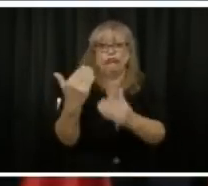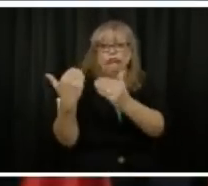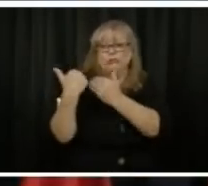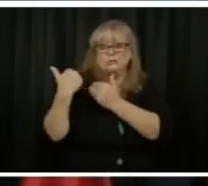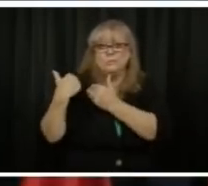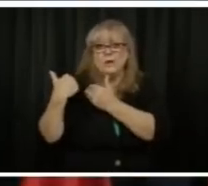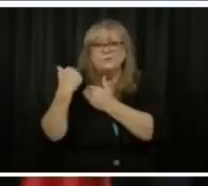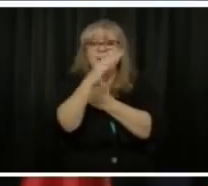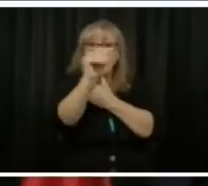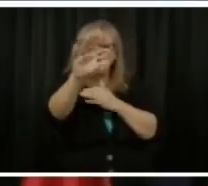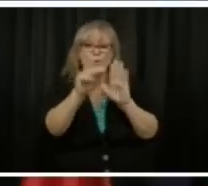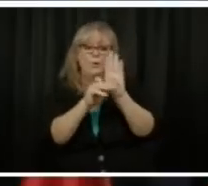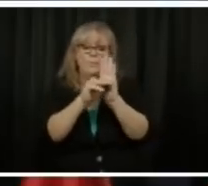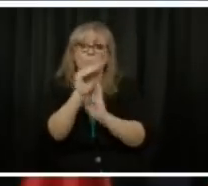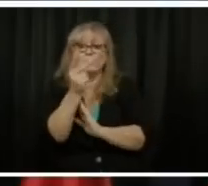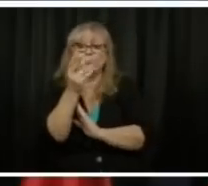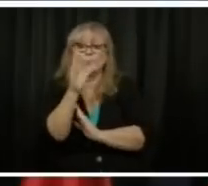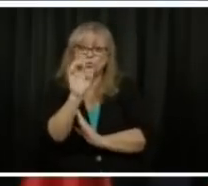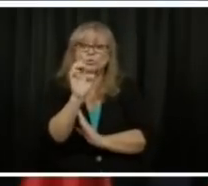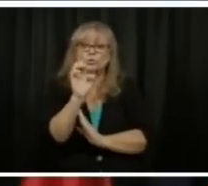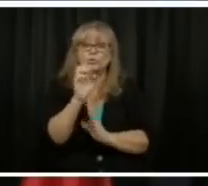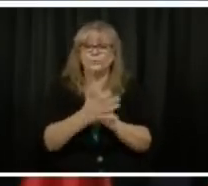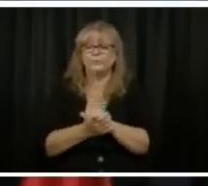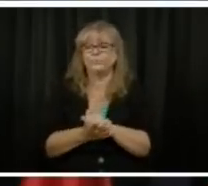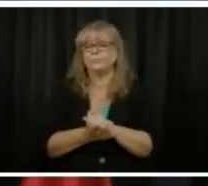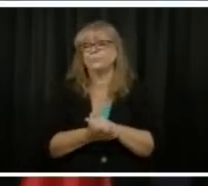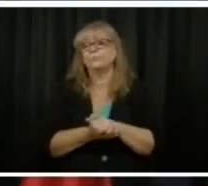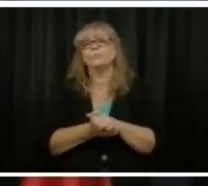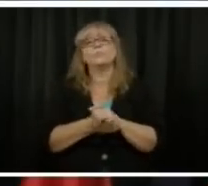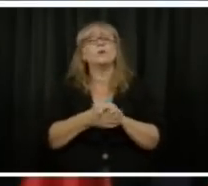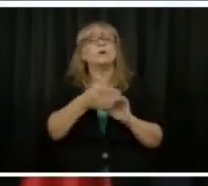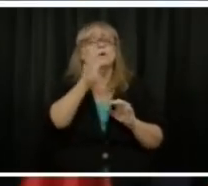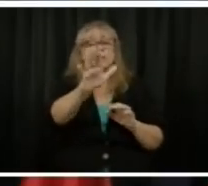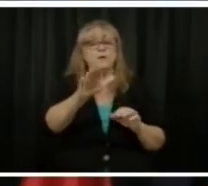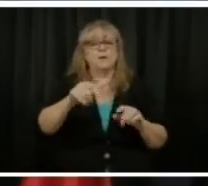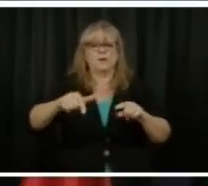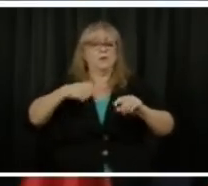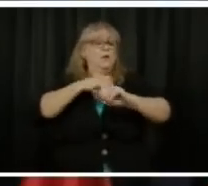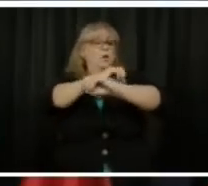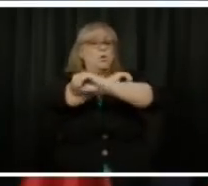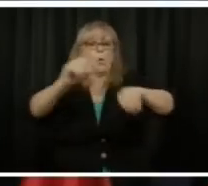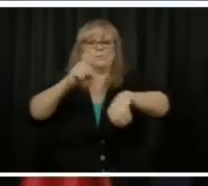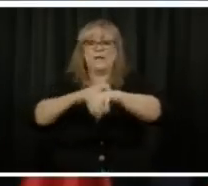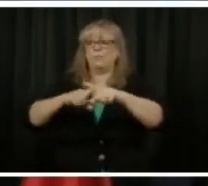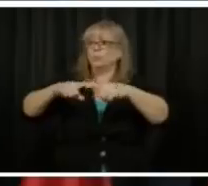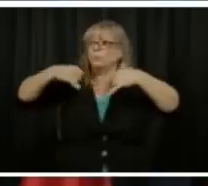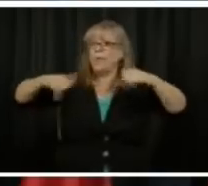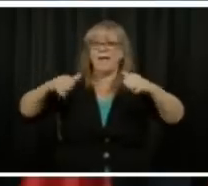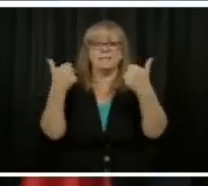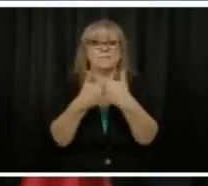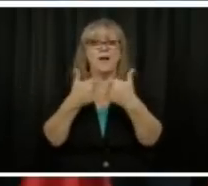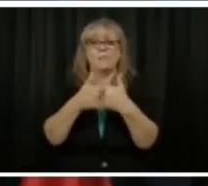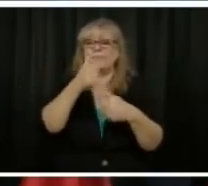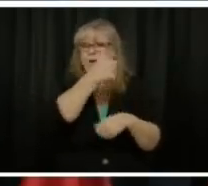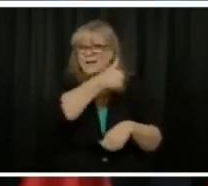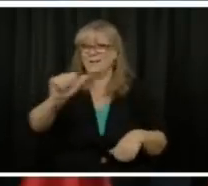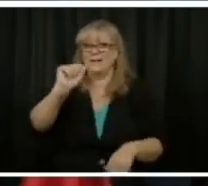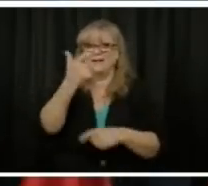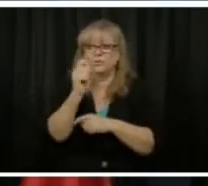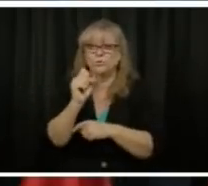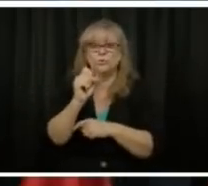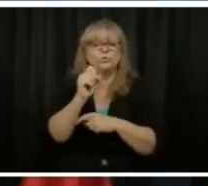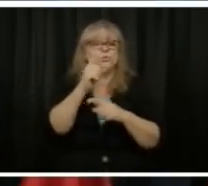is, this has challenged all of us. It's a time where people of all ages have to be mature and handle this with responsibility.